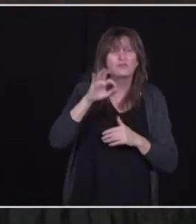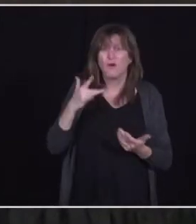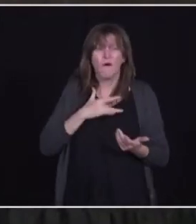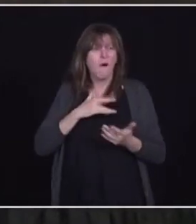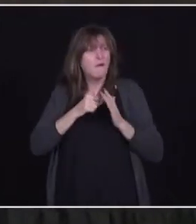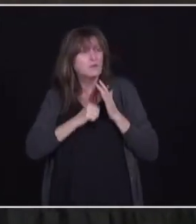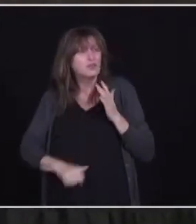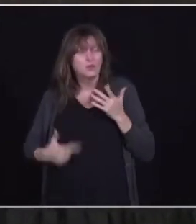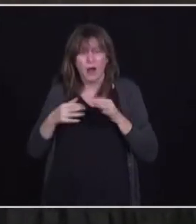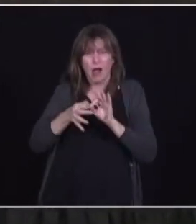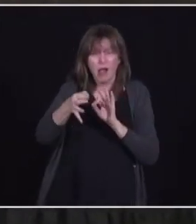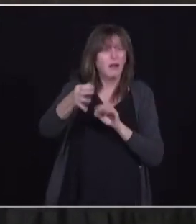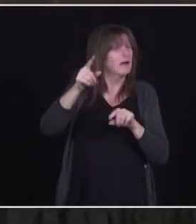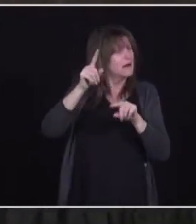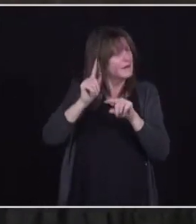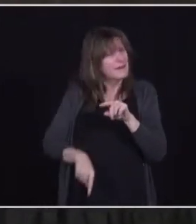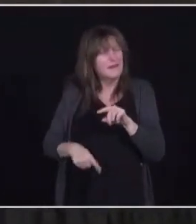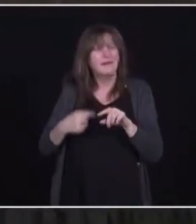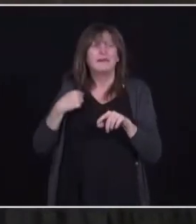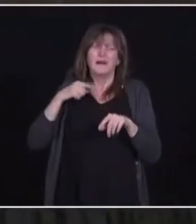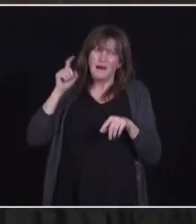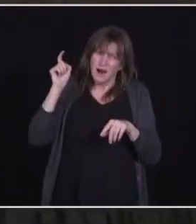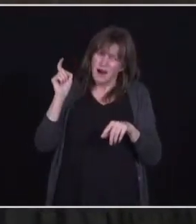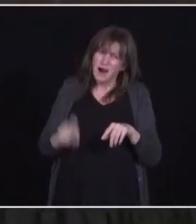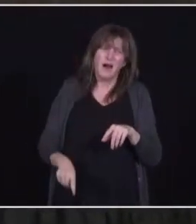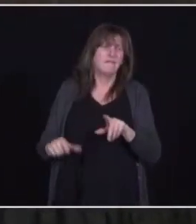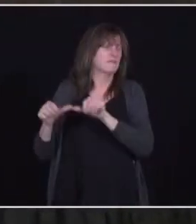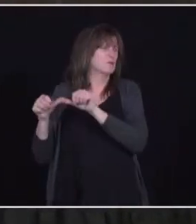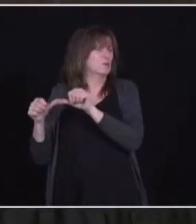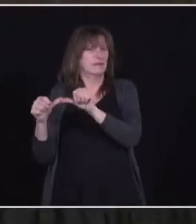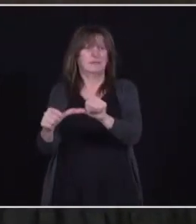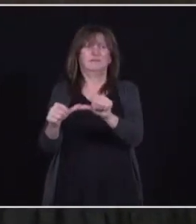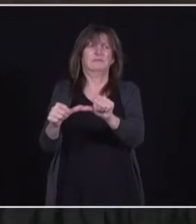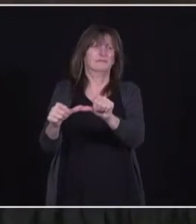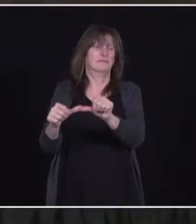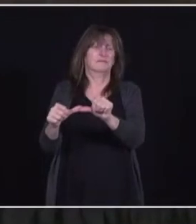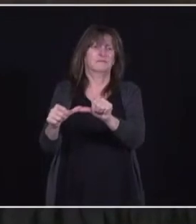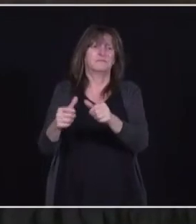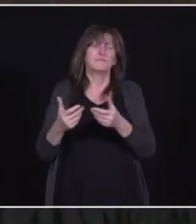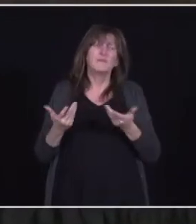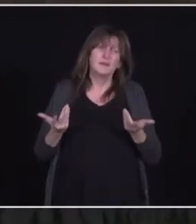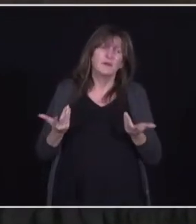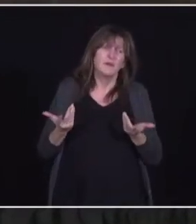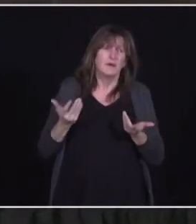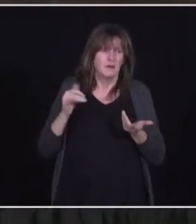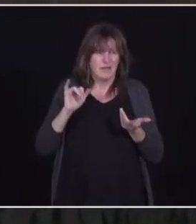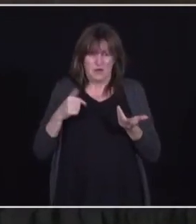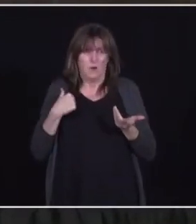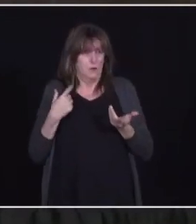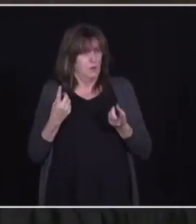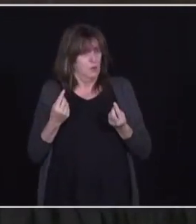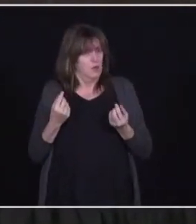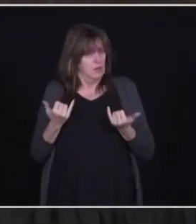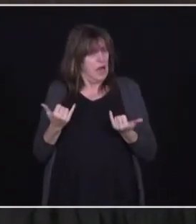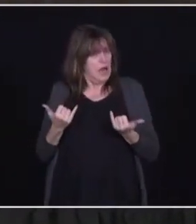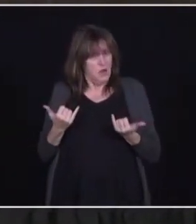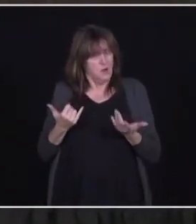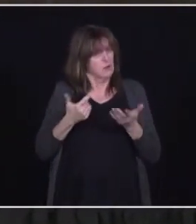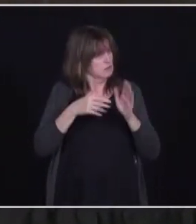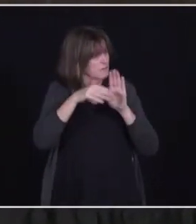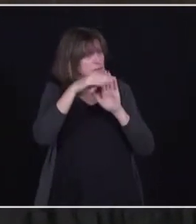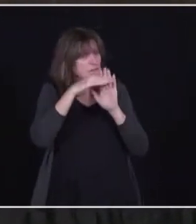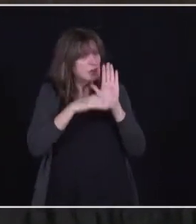to move forward with this. That's why we have to take the steps that we're taking now. And we've taken steps with 7 public health